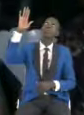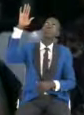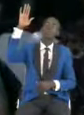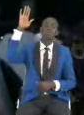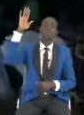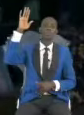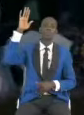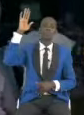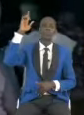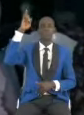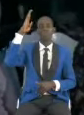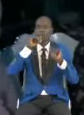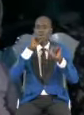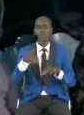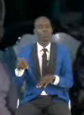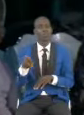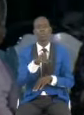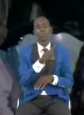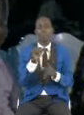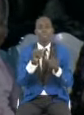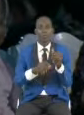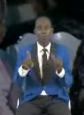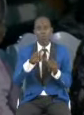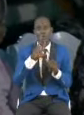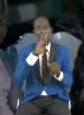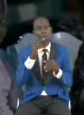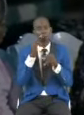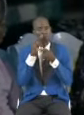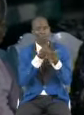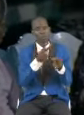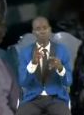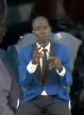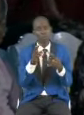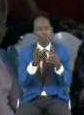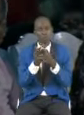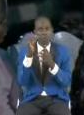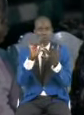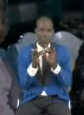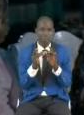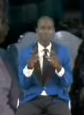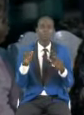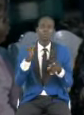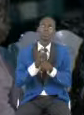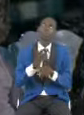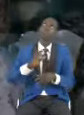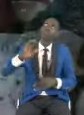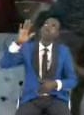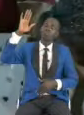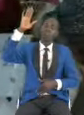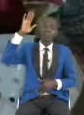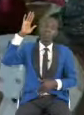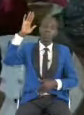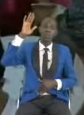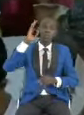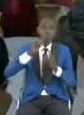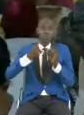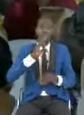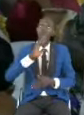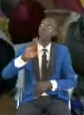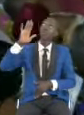in any other location, as you raise up your hand, you can stand up. God bless